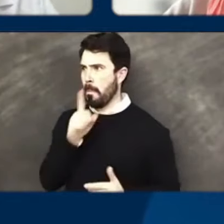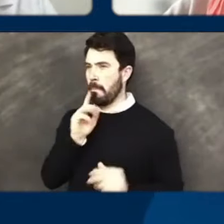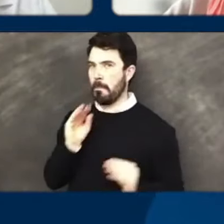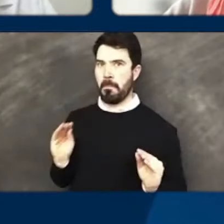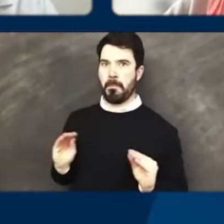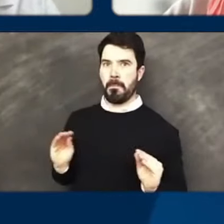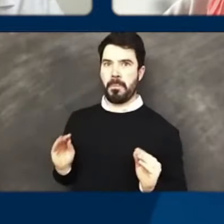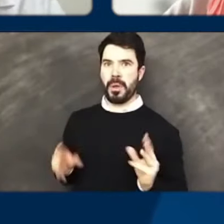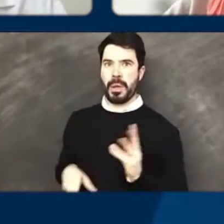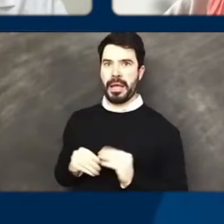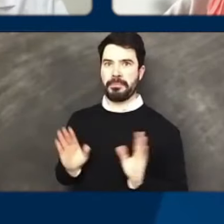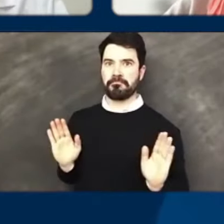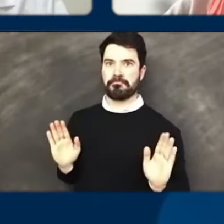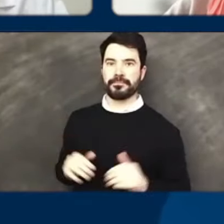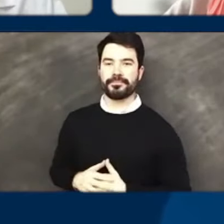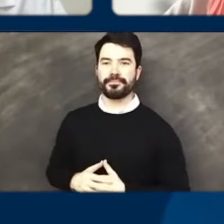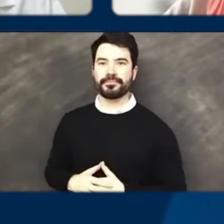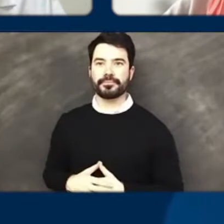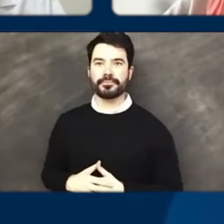that.